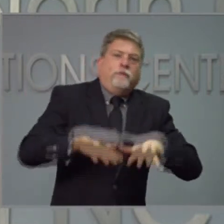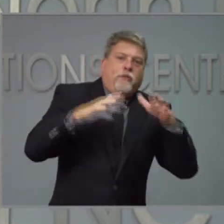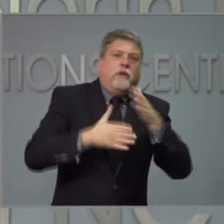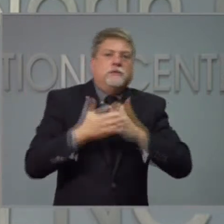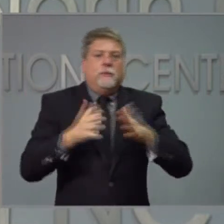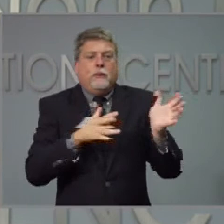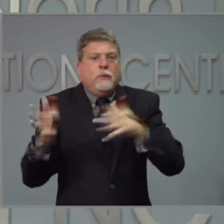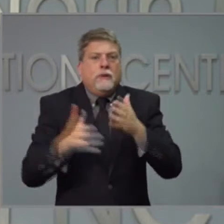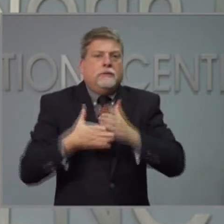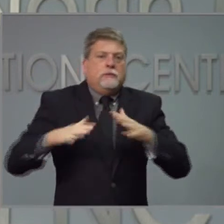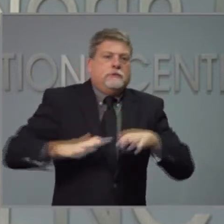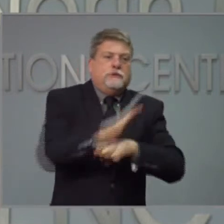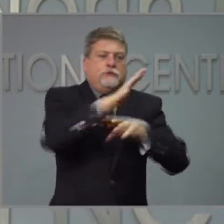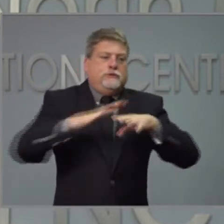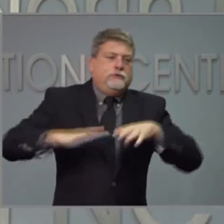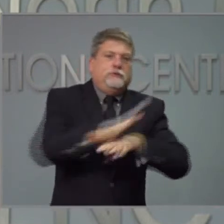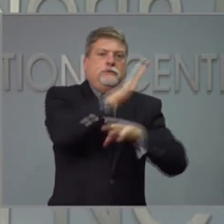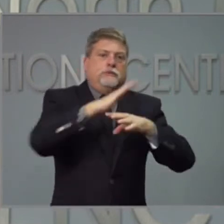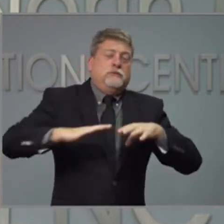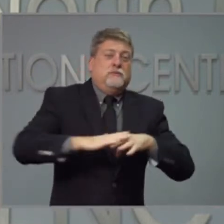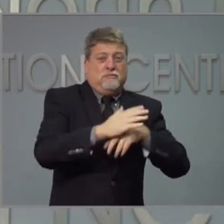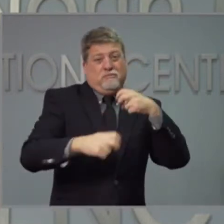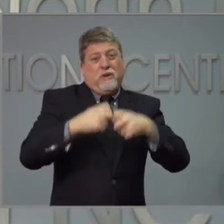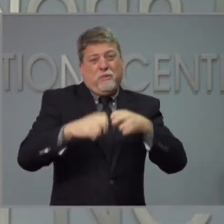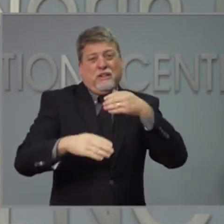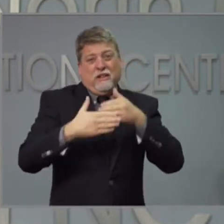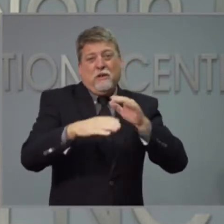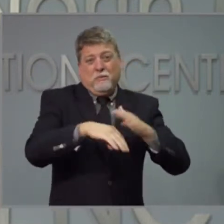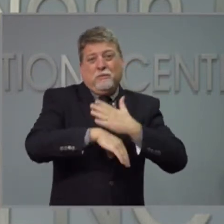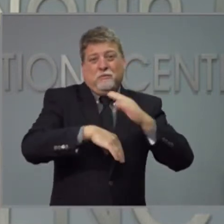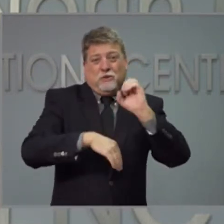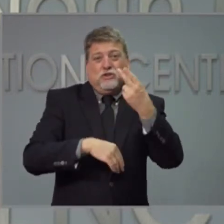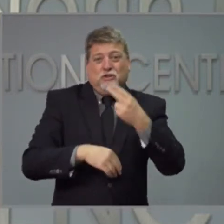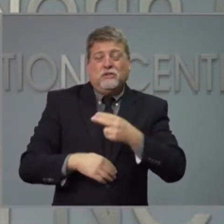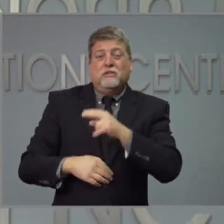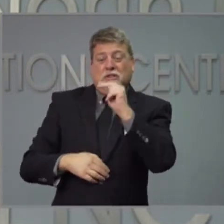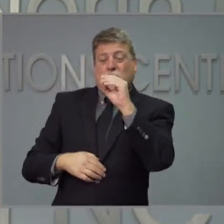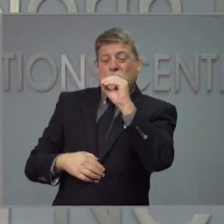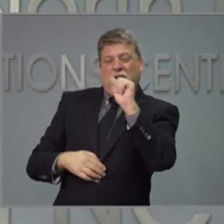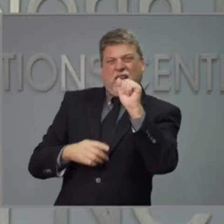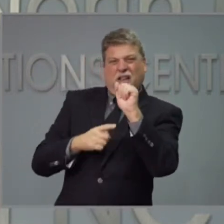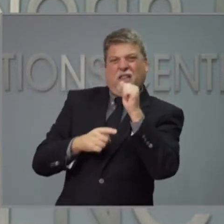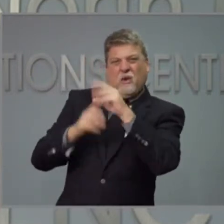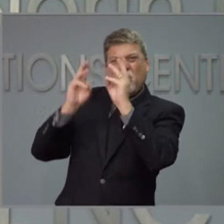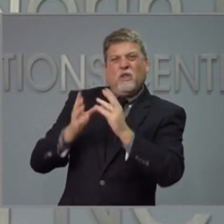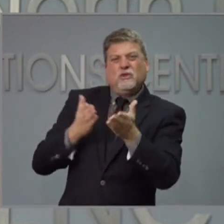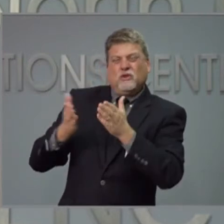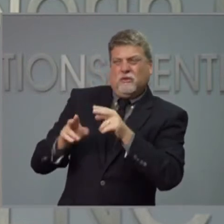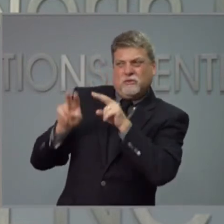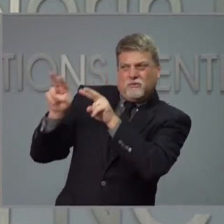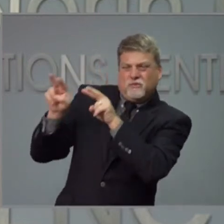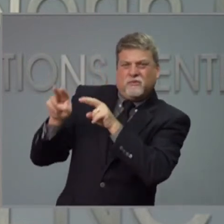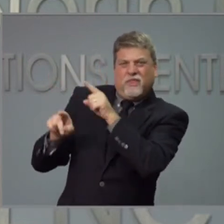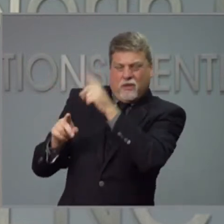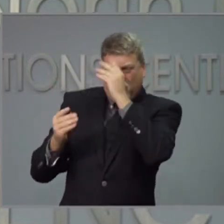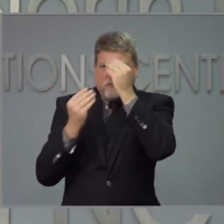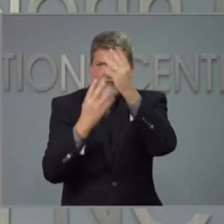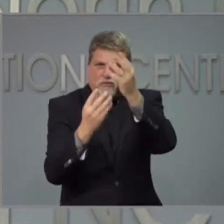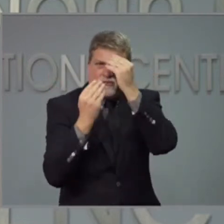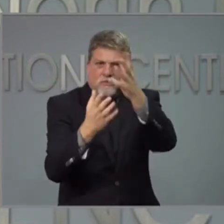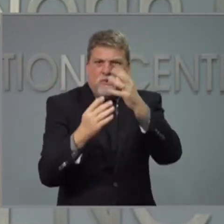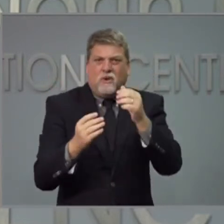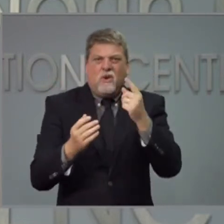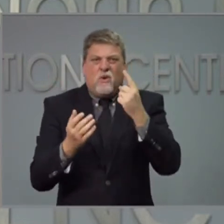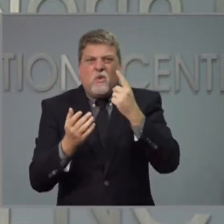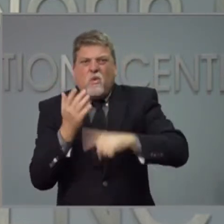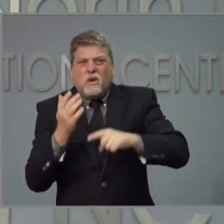way to receive weather warnings, like a weather alert app on your smartphone or a NOAA weather radio. Again,